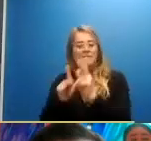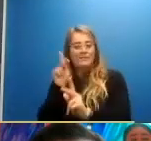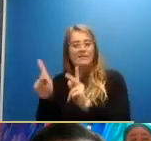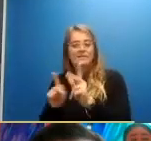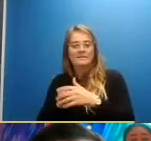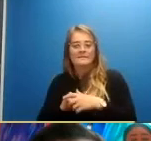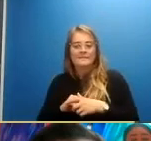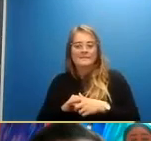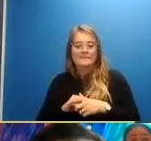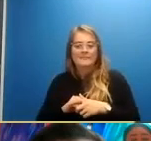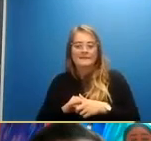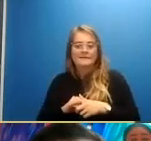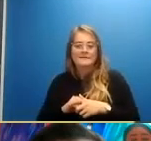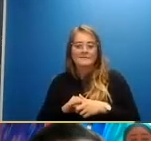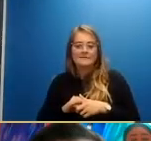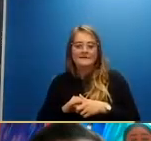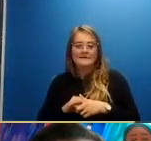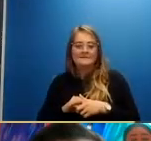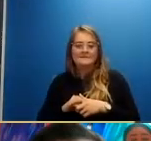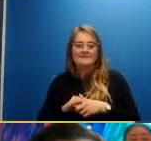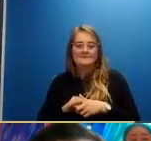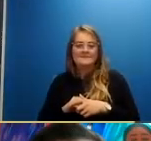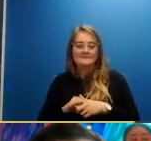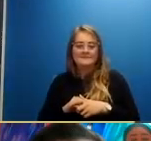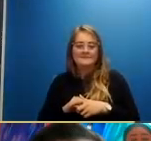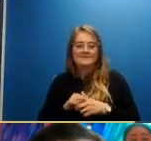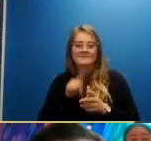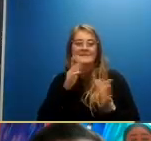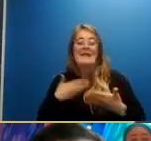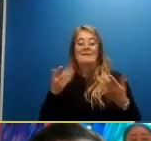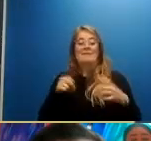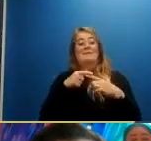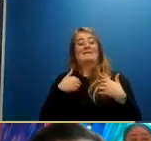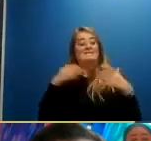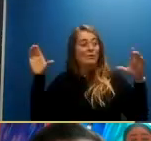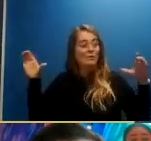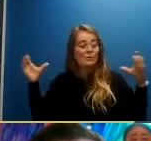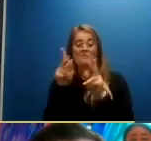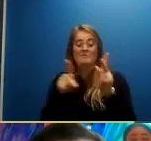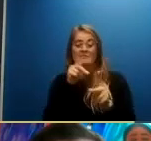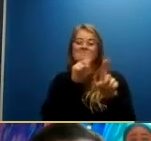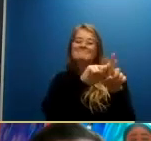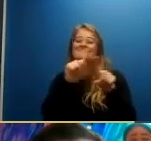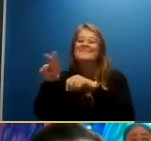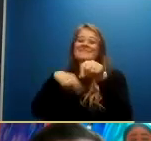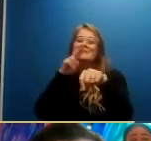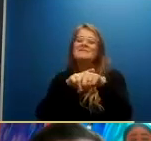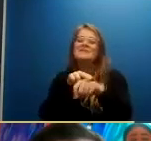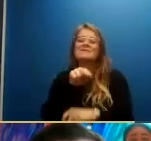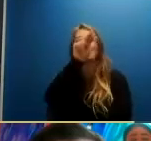so happy when we have a group with people from the 4 nations, from all of the 4